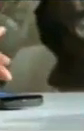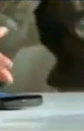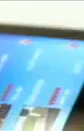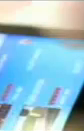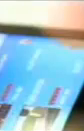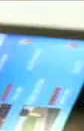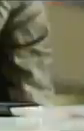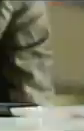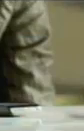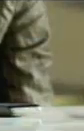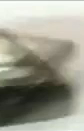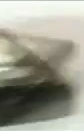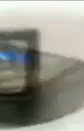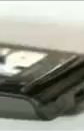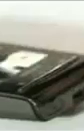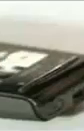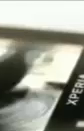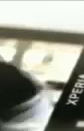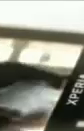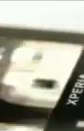high.